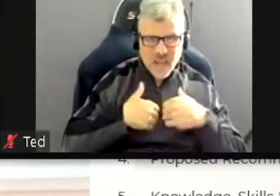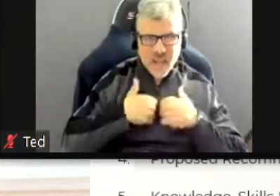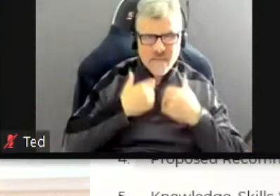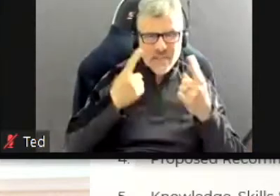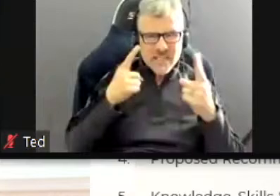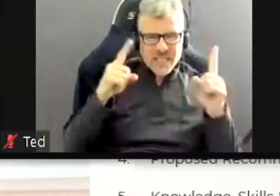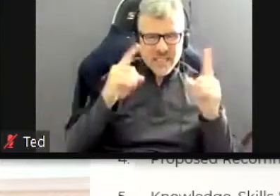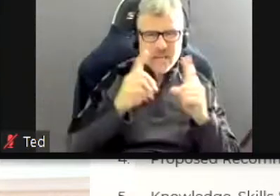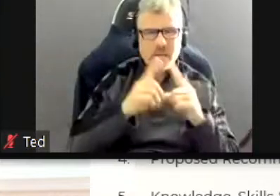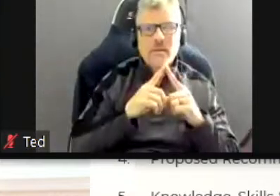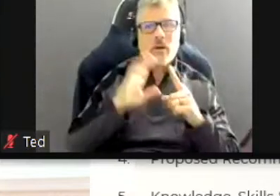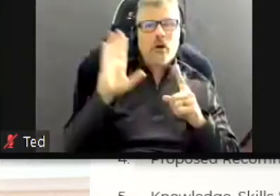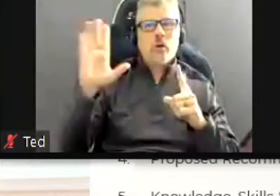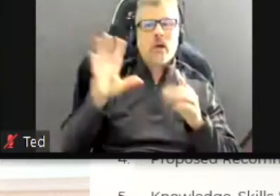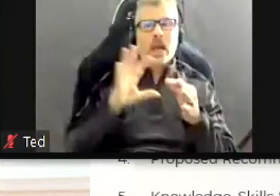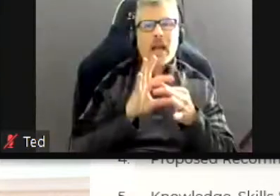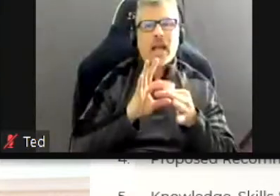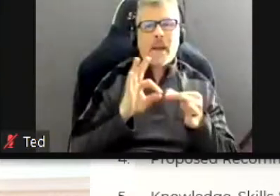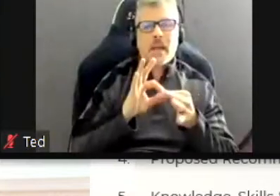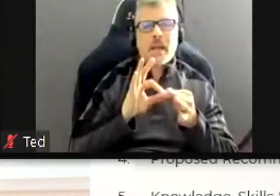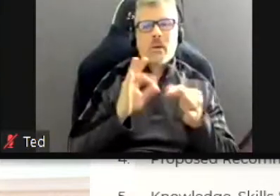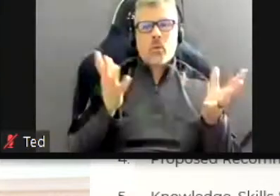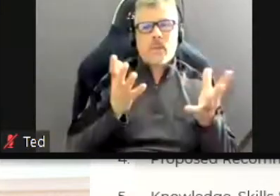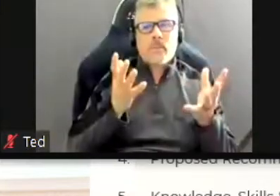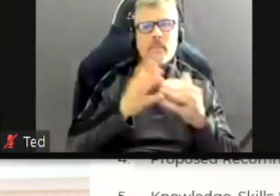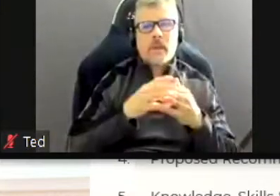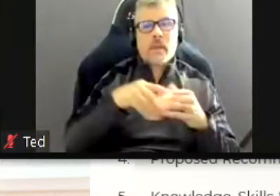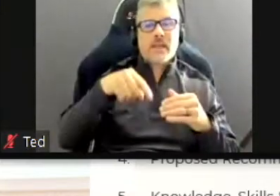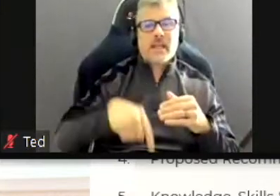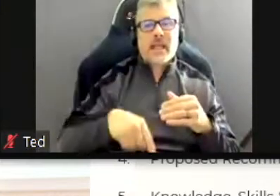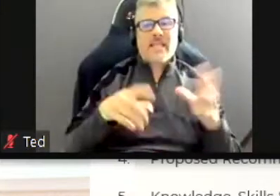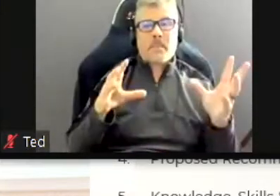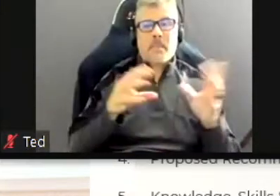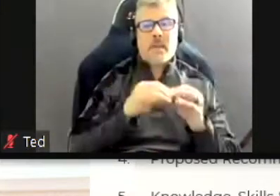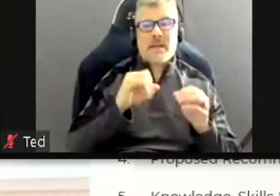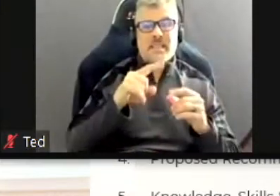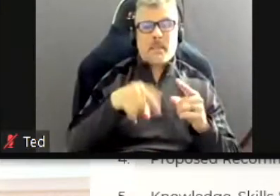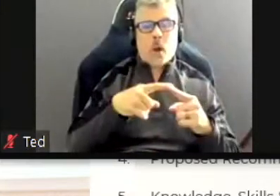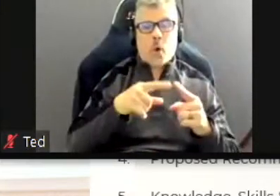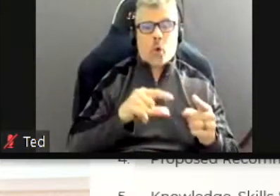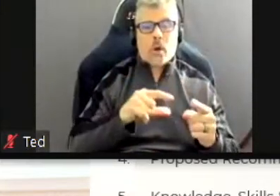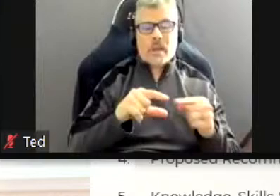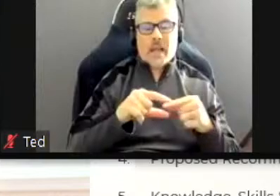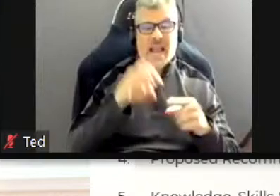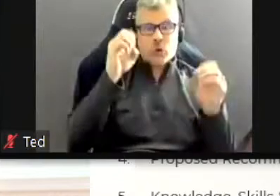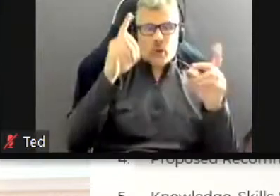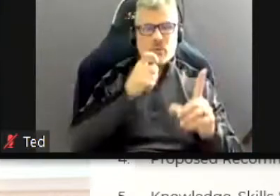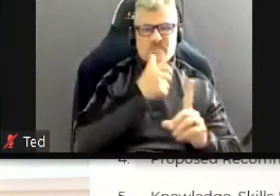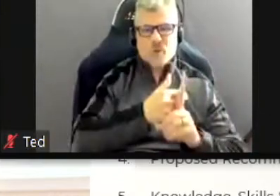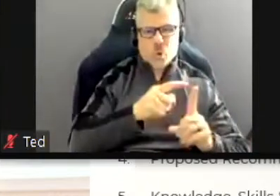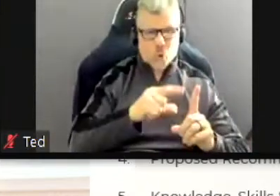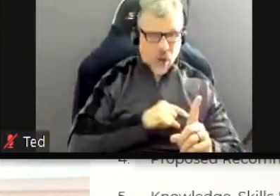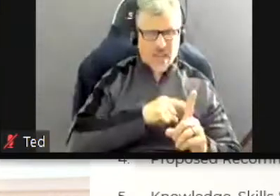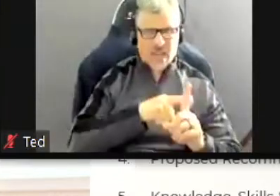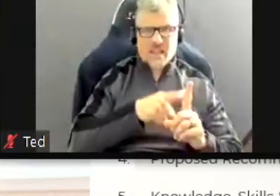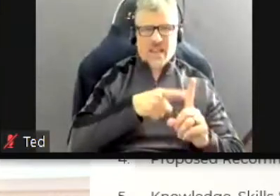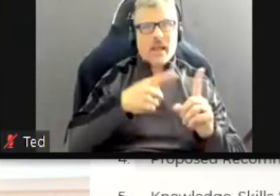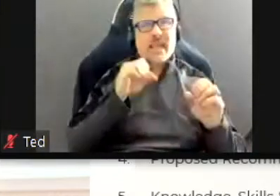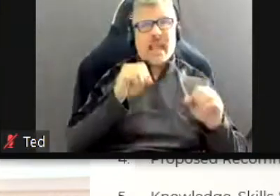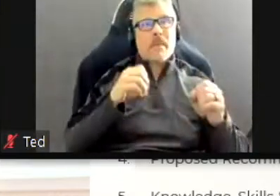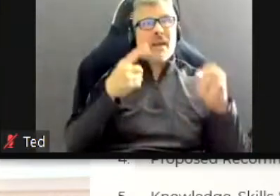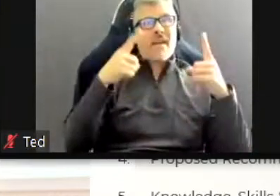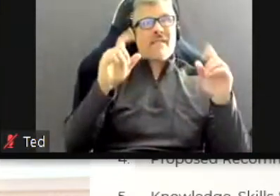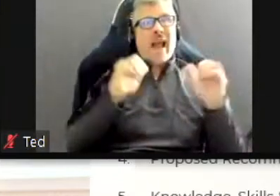Her public comment begins now. Today's meeting is about quality educators. Quality educators can be effective only with the